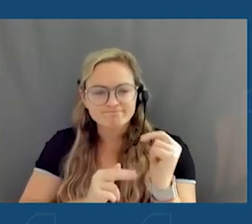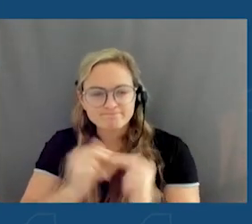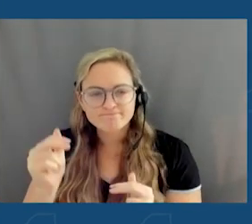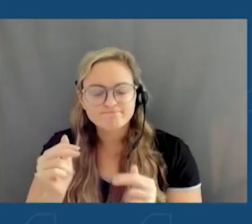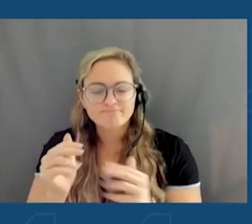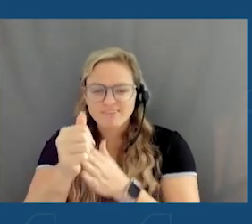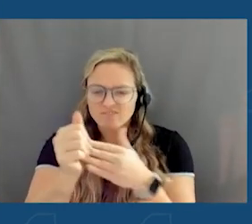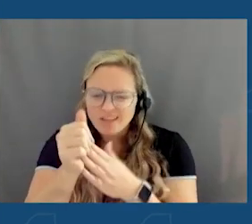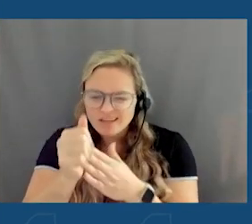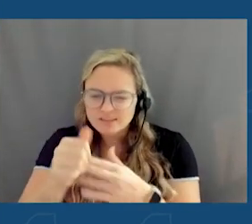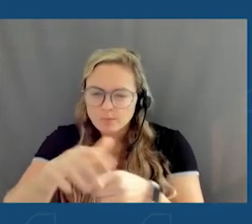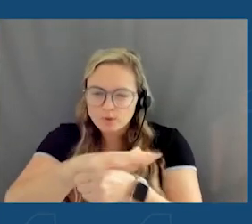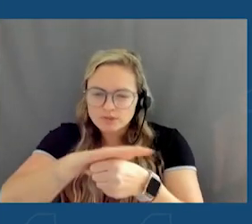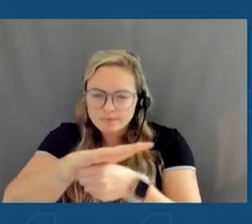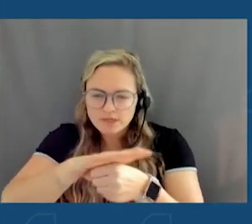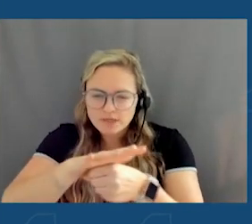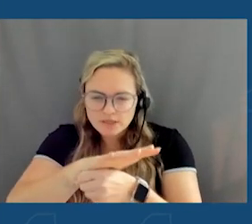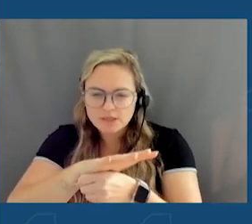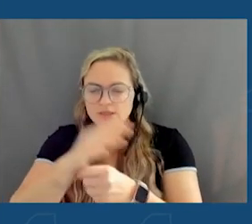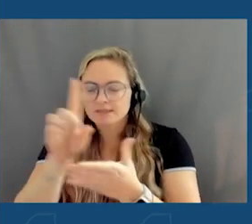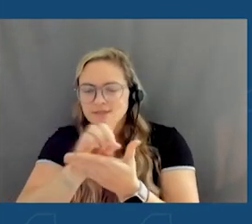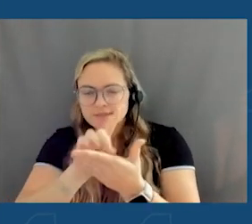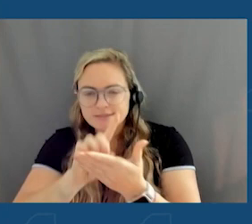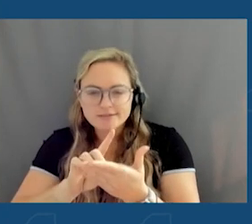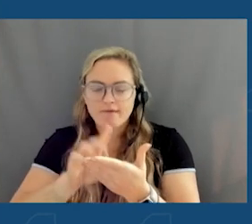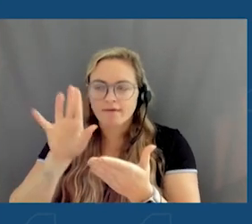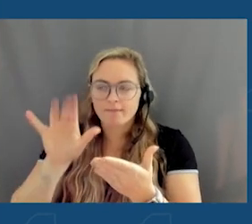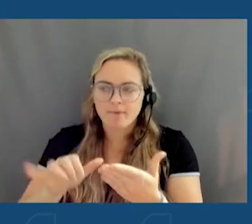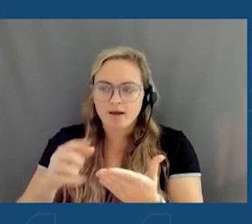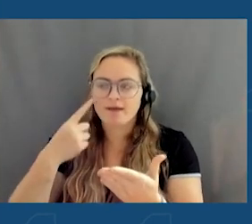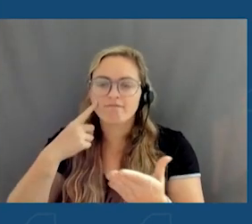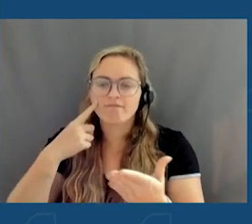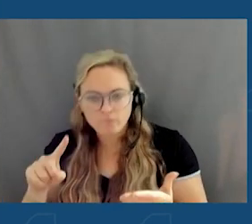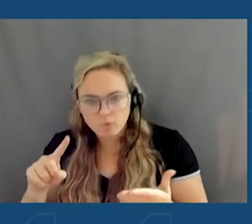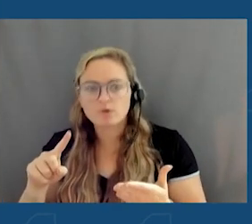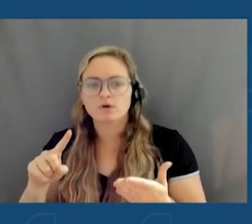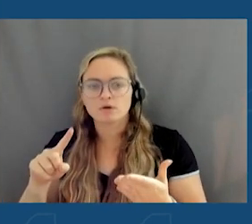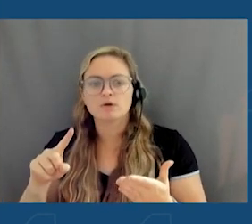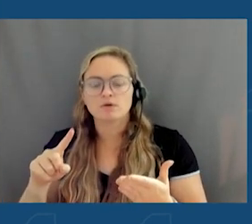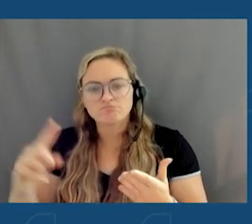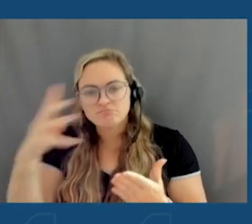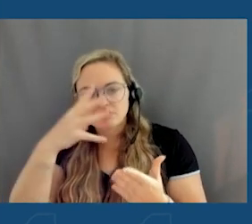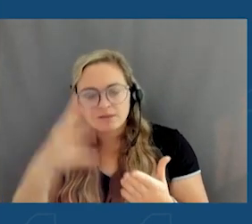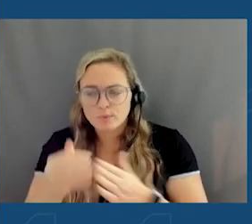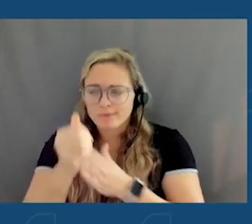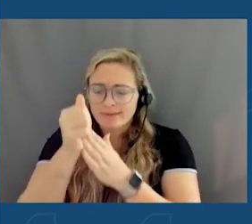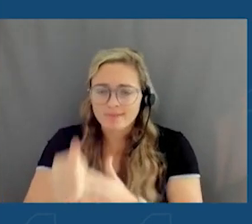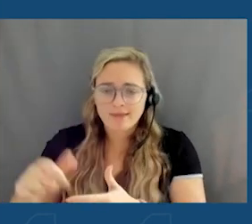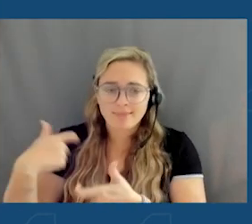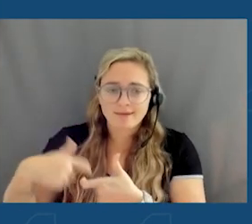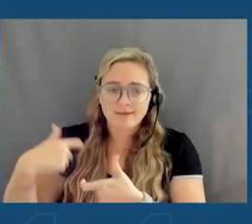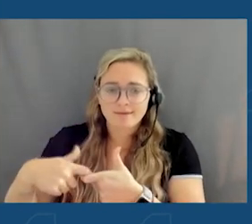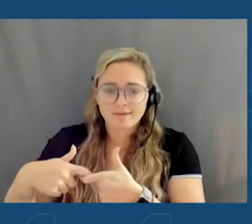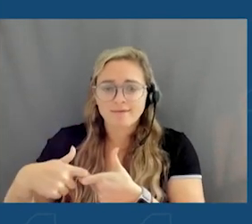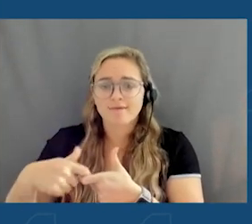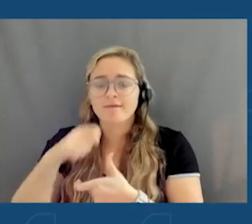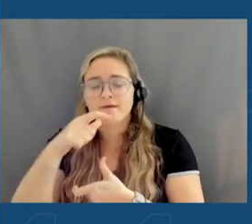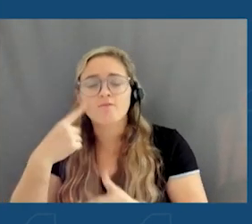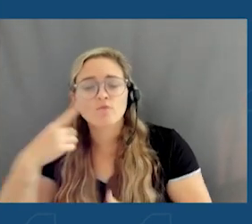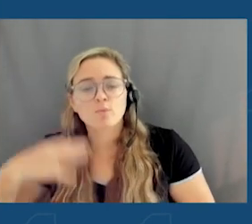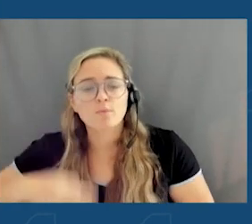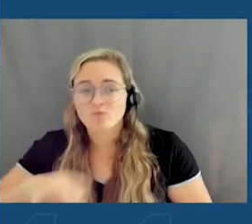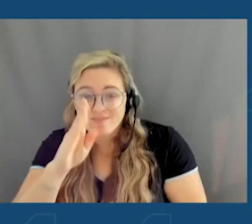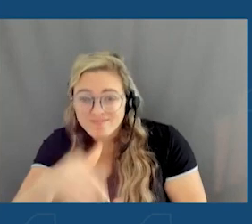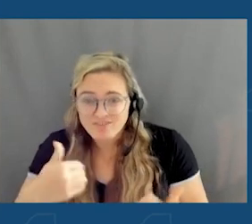flexible space designed by and for an immigrant-led, Latina-led nonprofit. We've never had